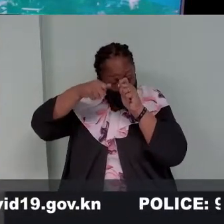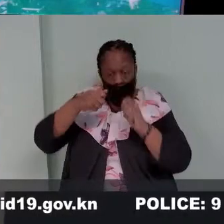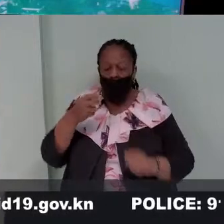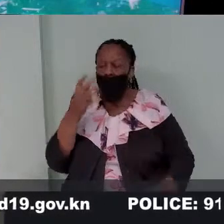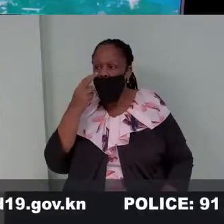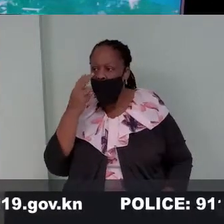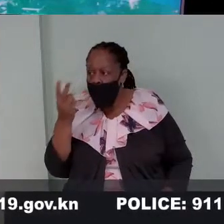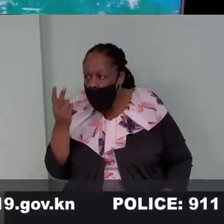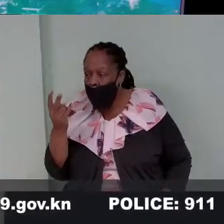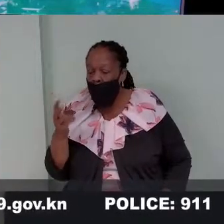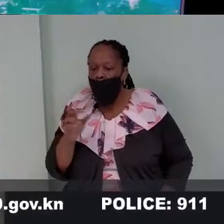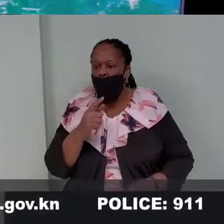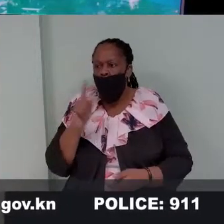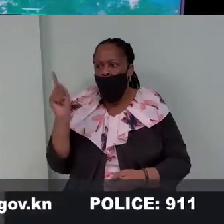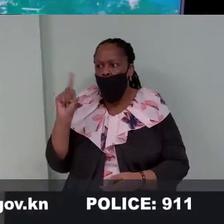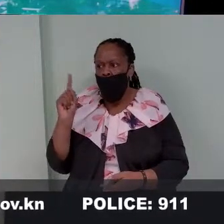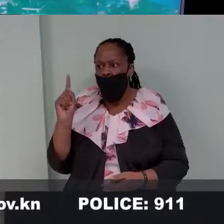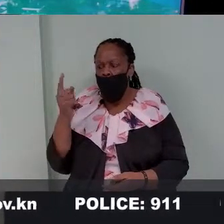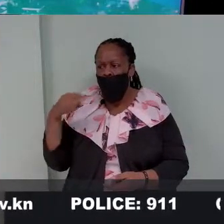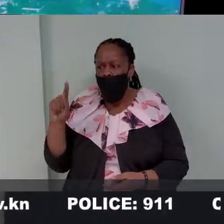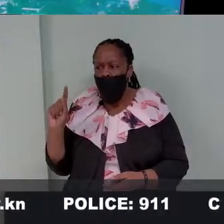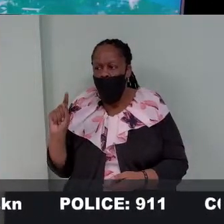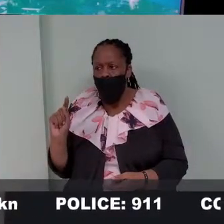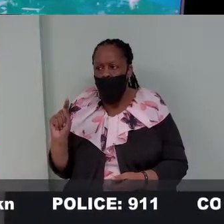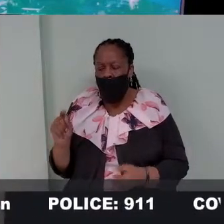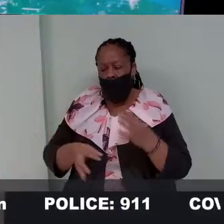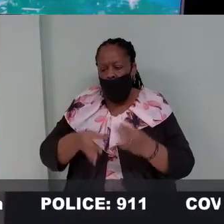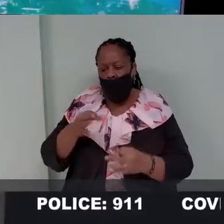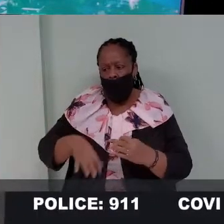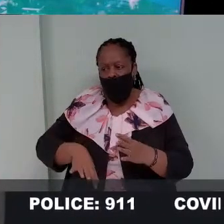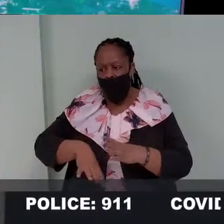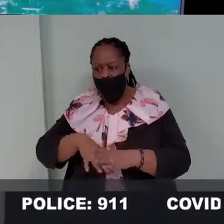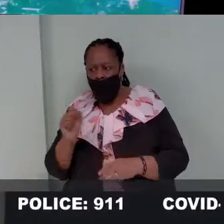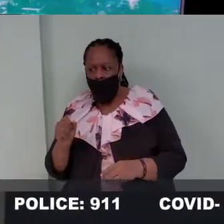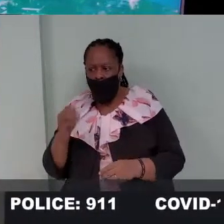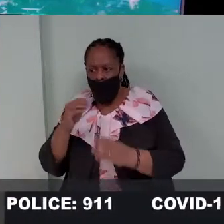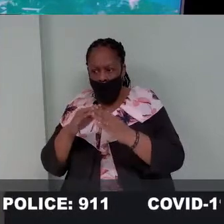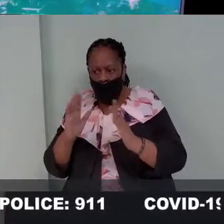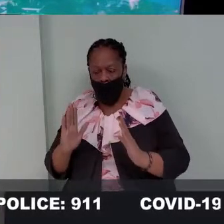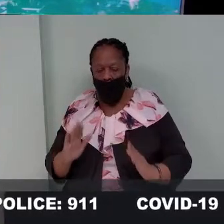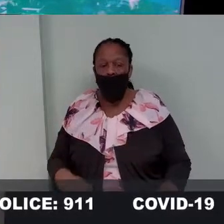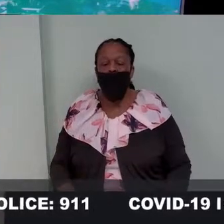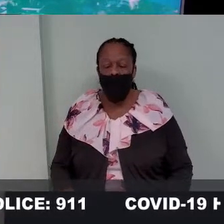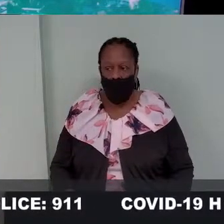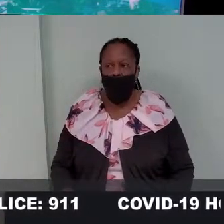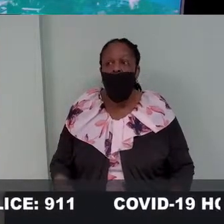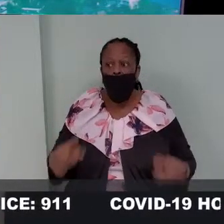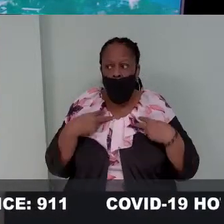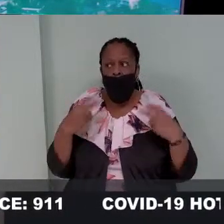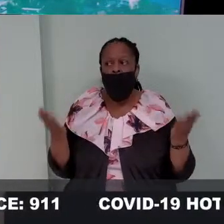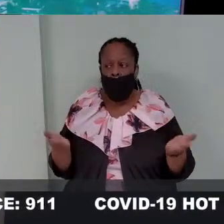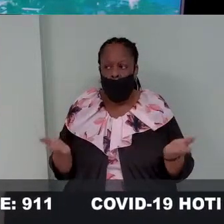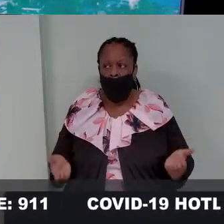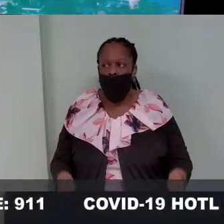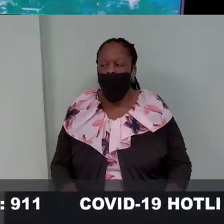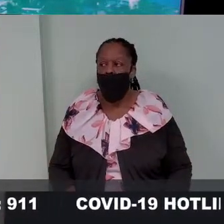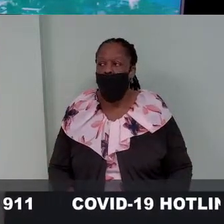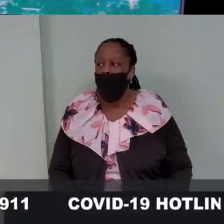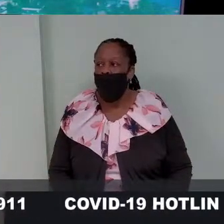local security forces for this particular reasons. And I can say to you and the general public too